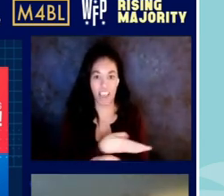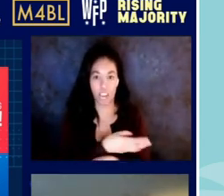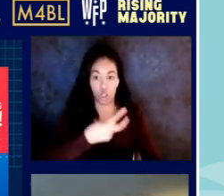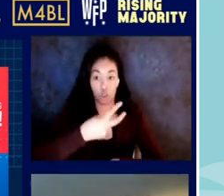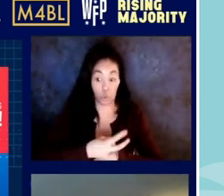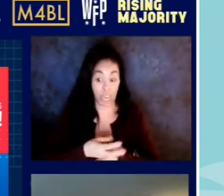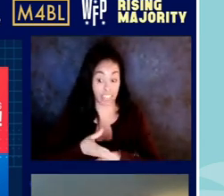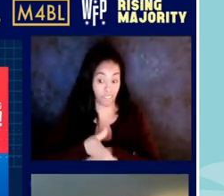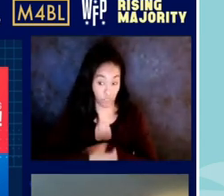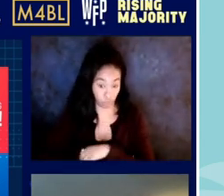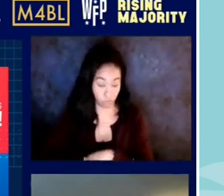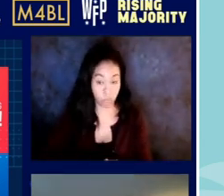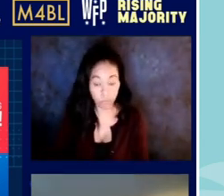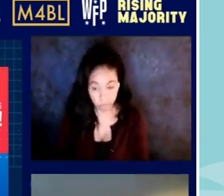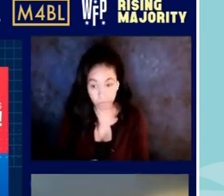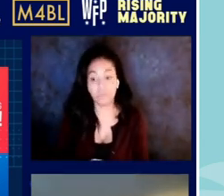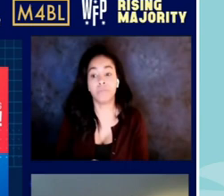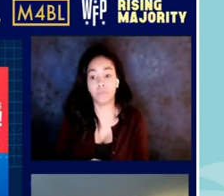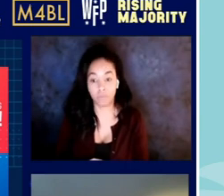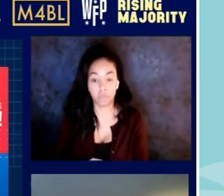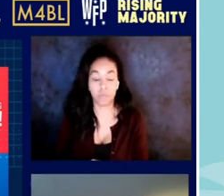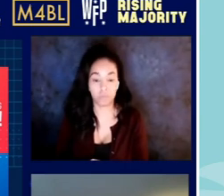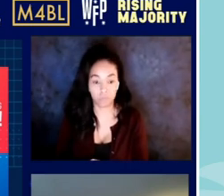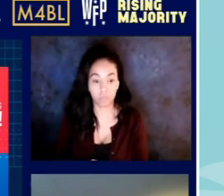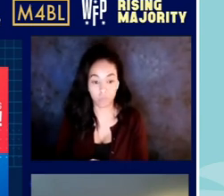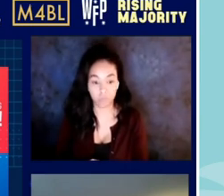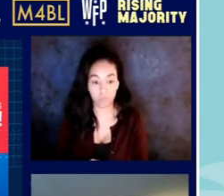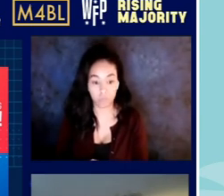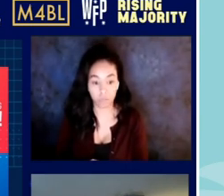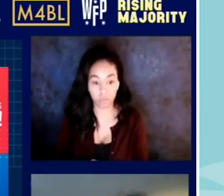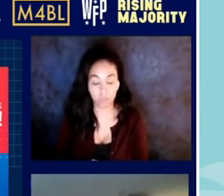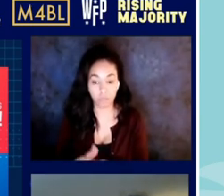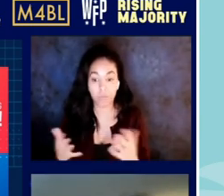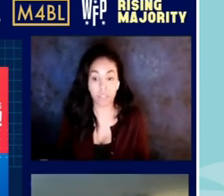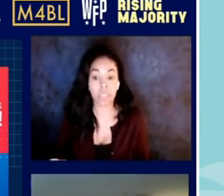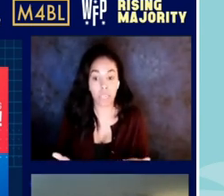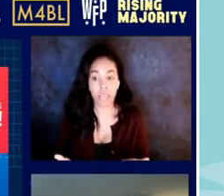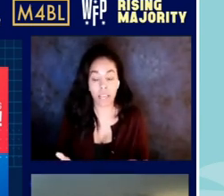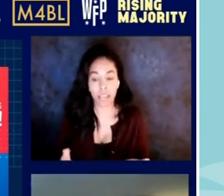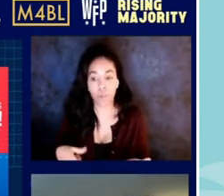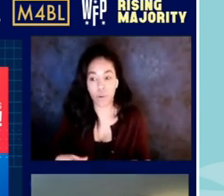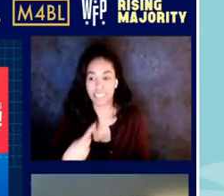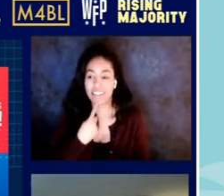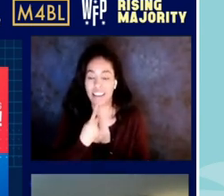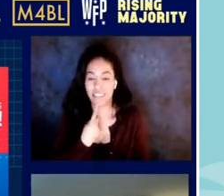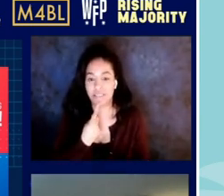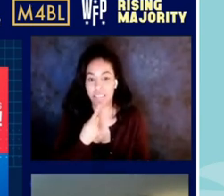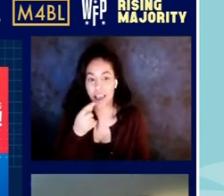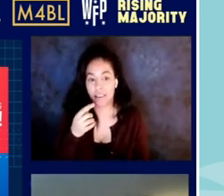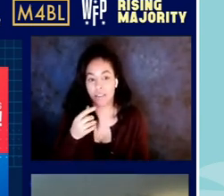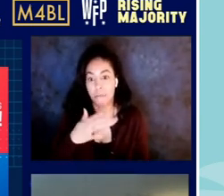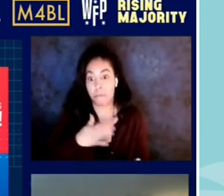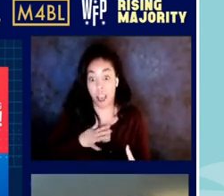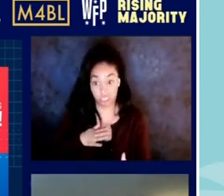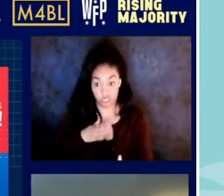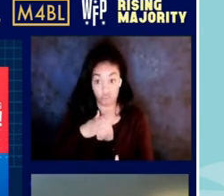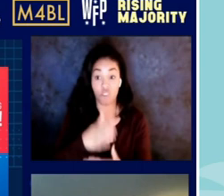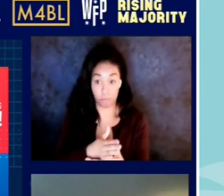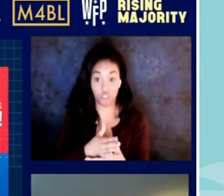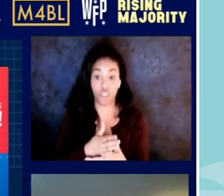this incident. And you know, it was said that this was one of the factors that led to that,